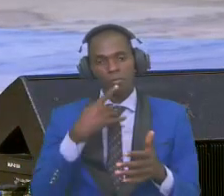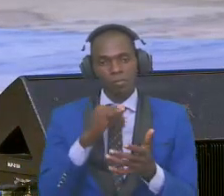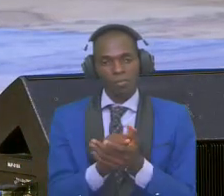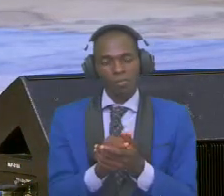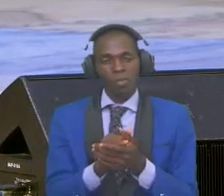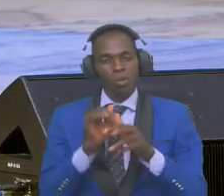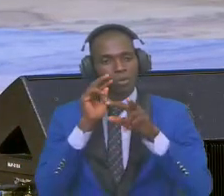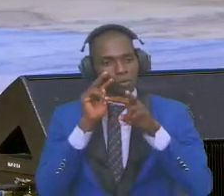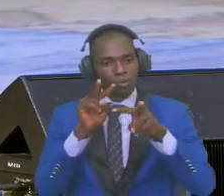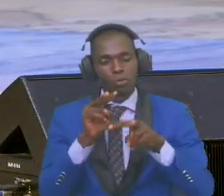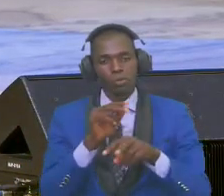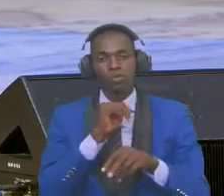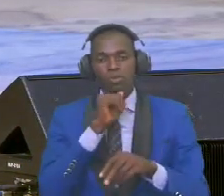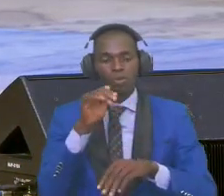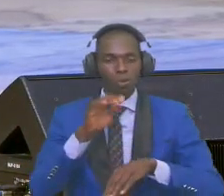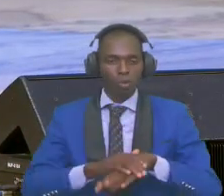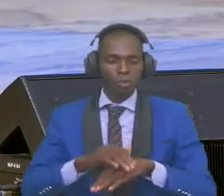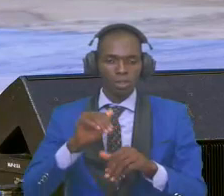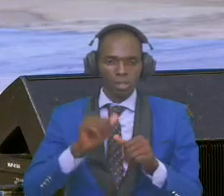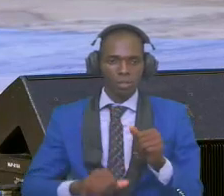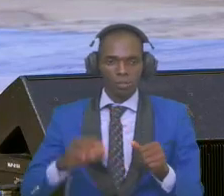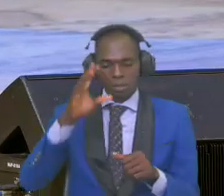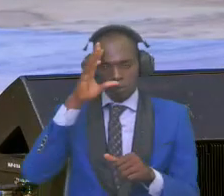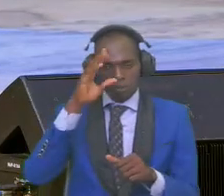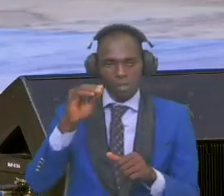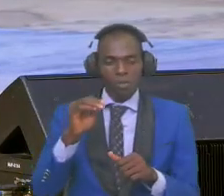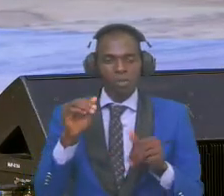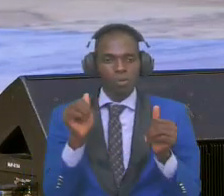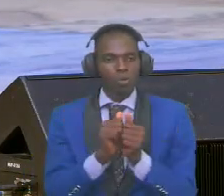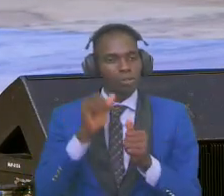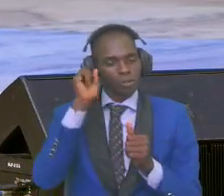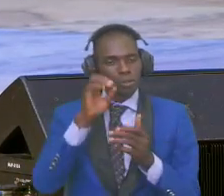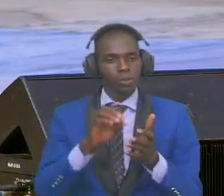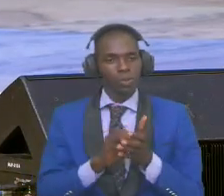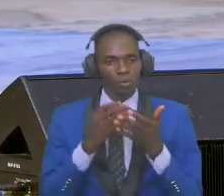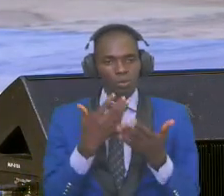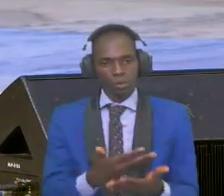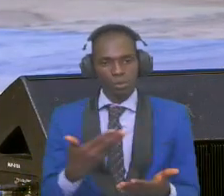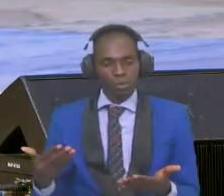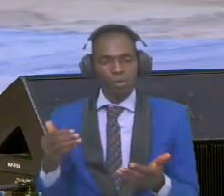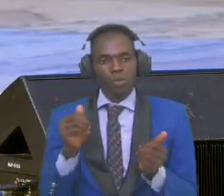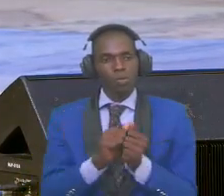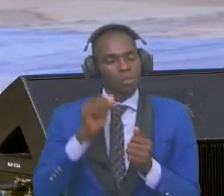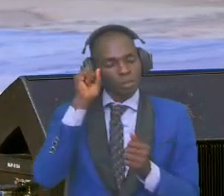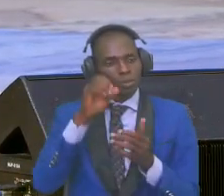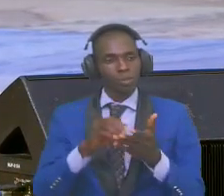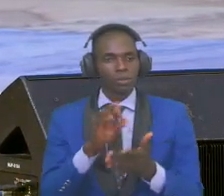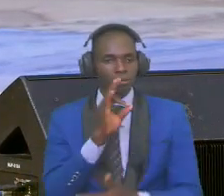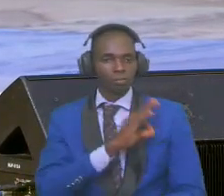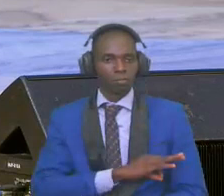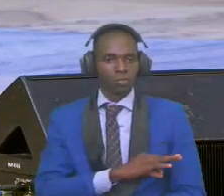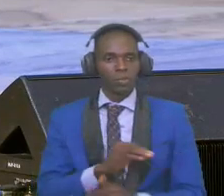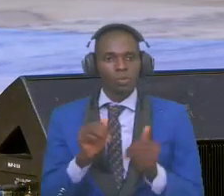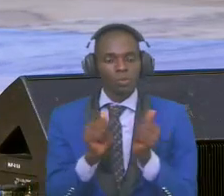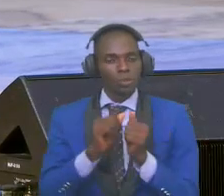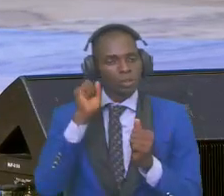look not every man on his own things, on his own gain, on